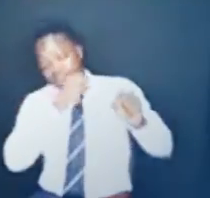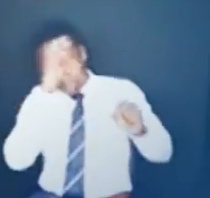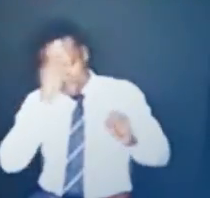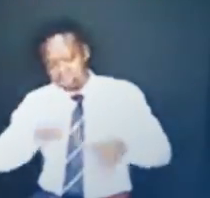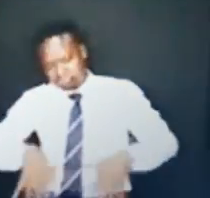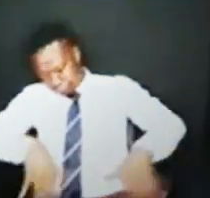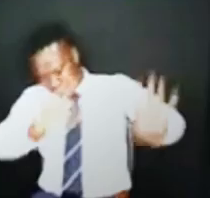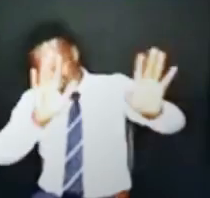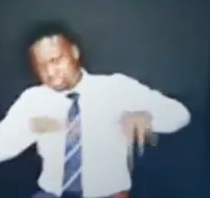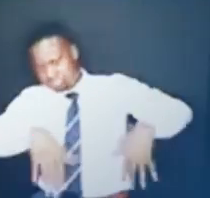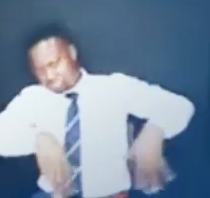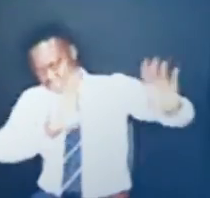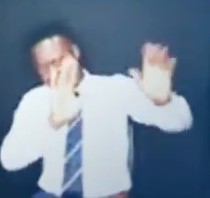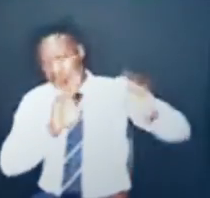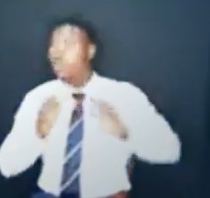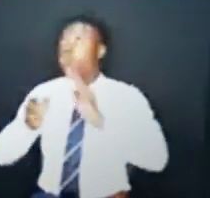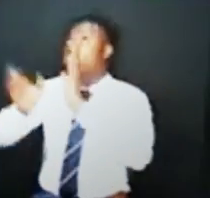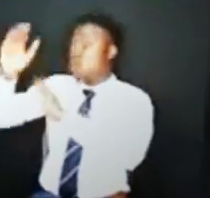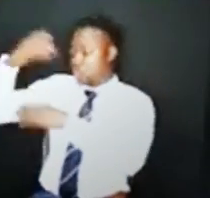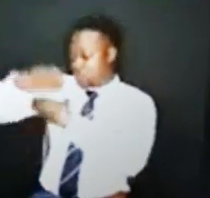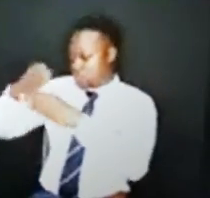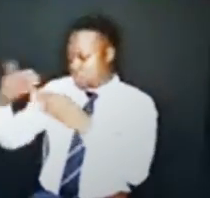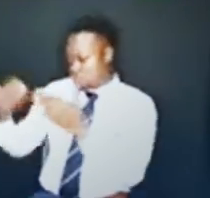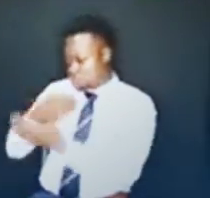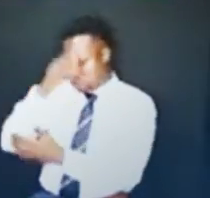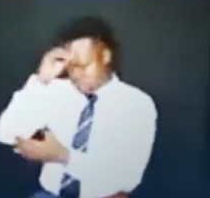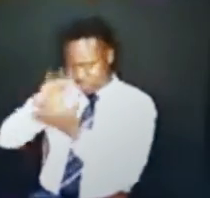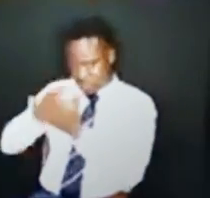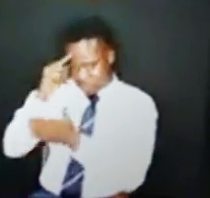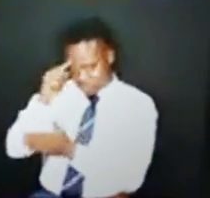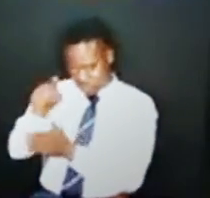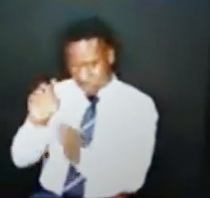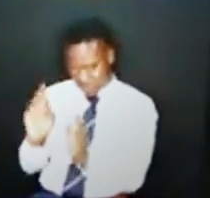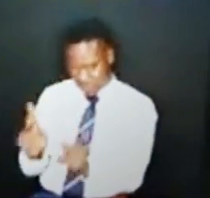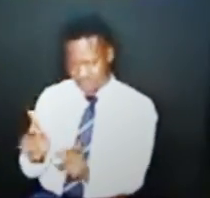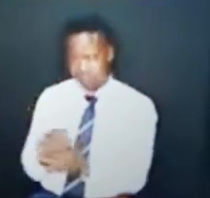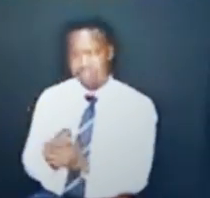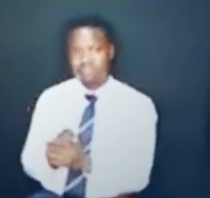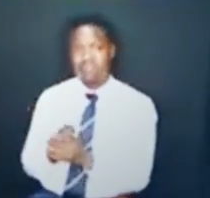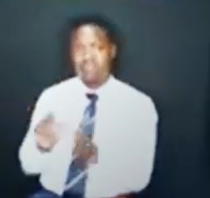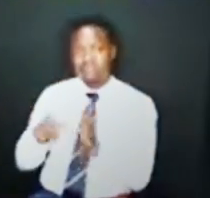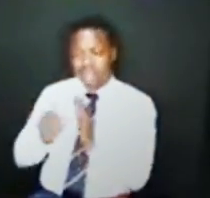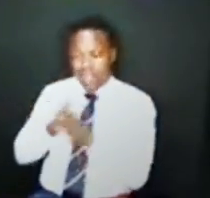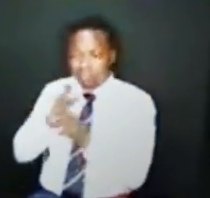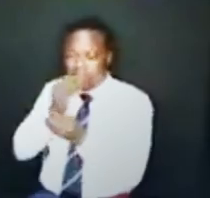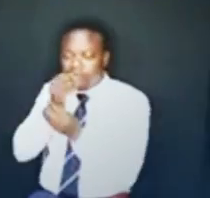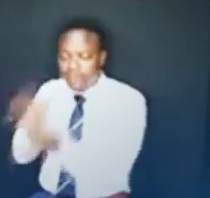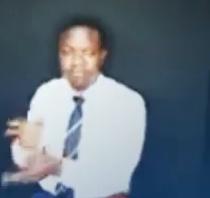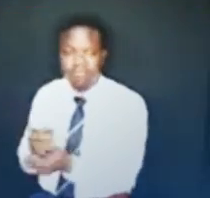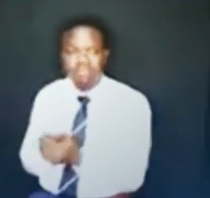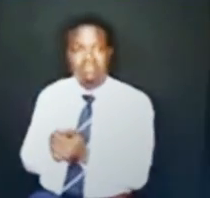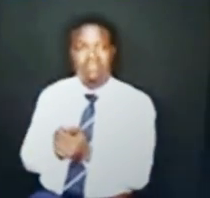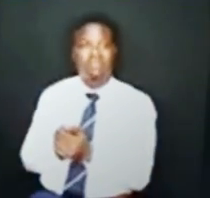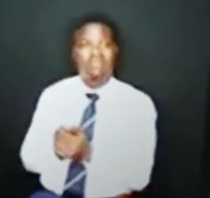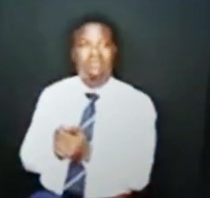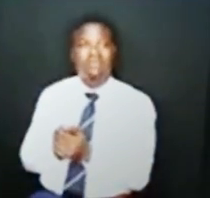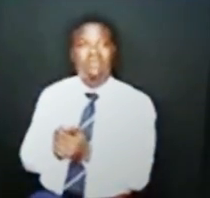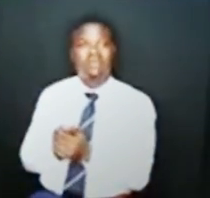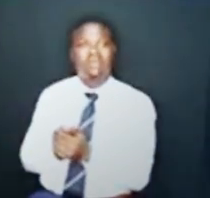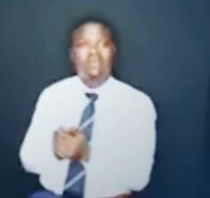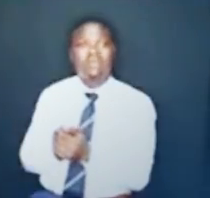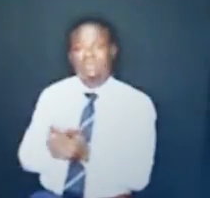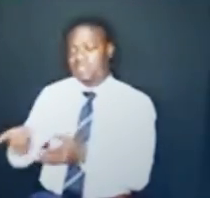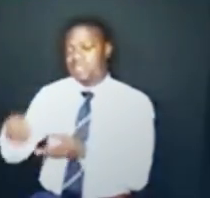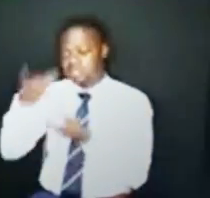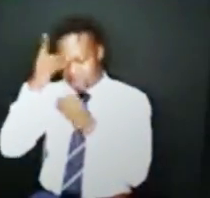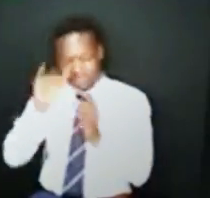man. Let God create another one for you. Then when I said that, I'll